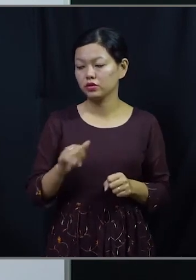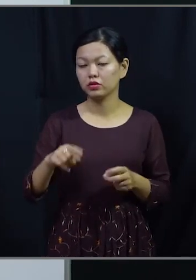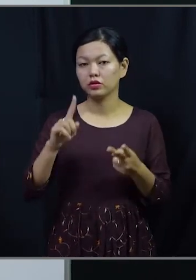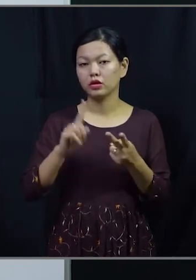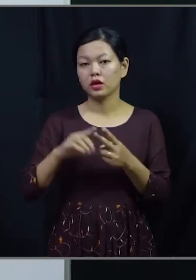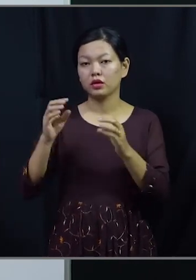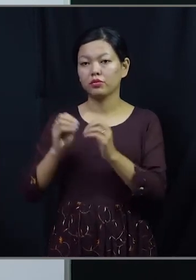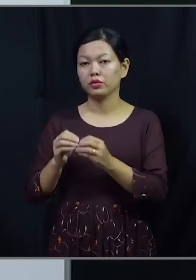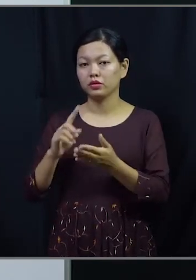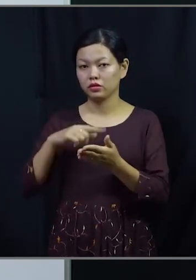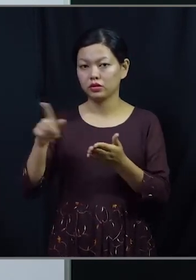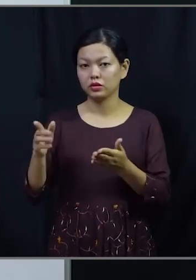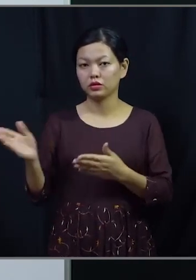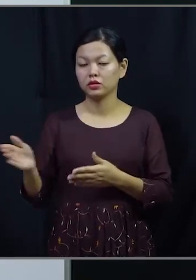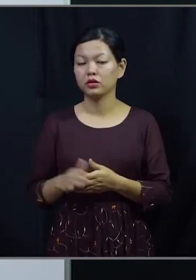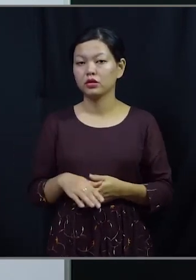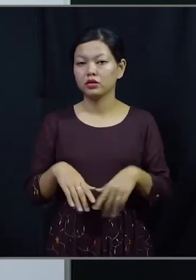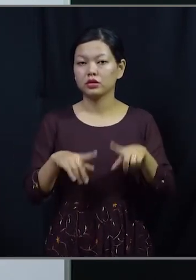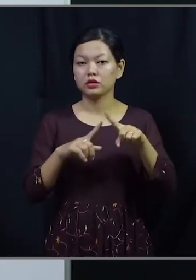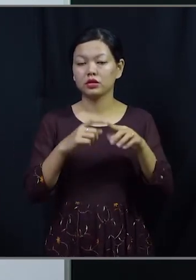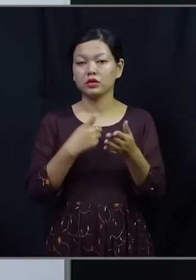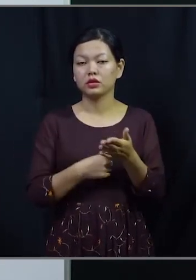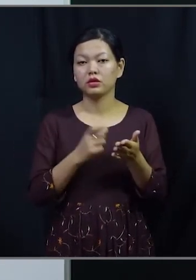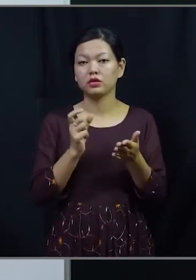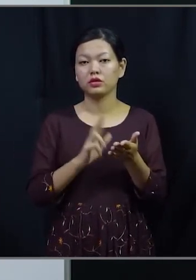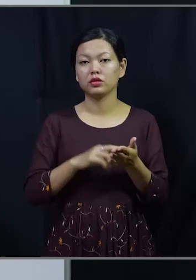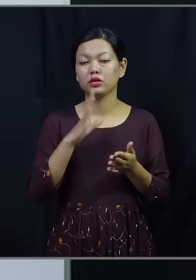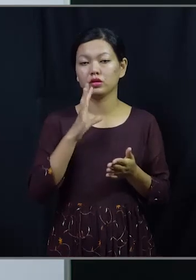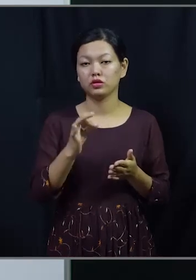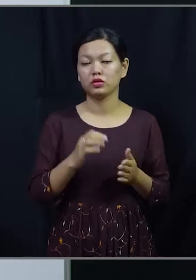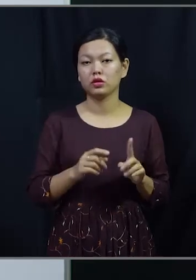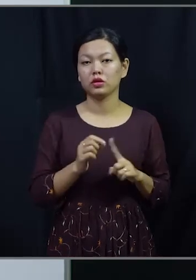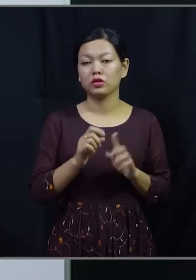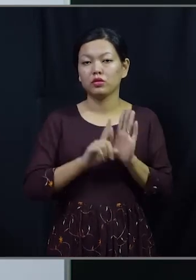right? Okay, if it is true, we could prove this. Therefore